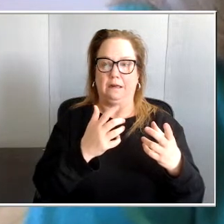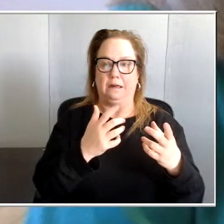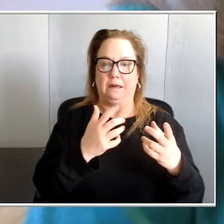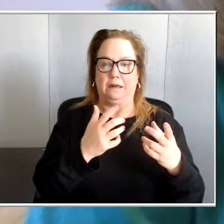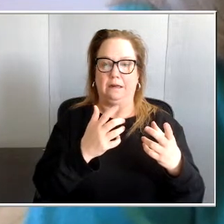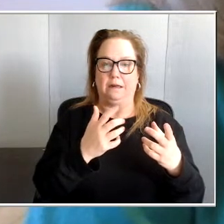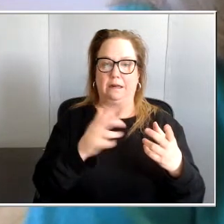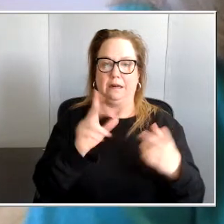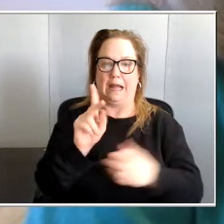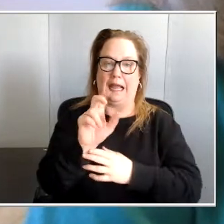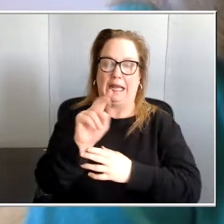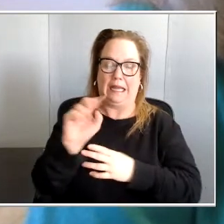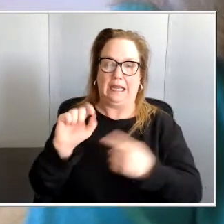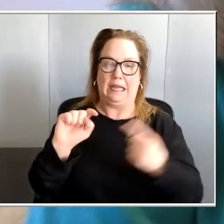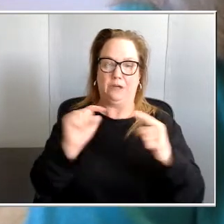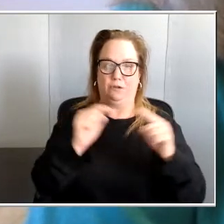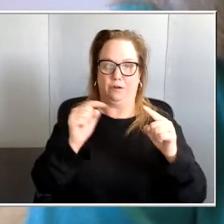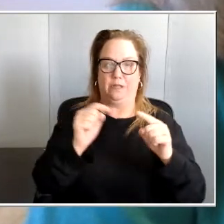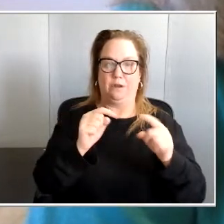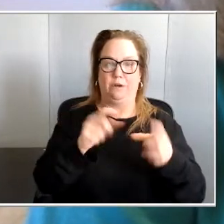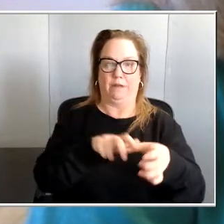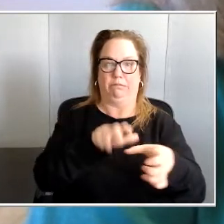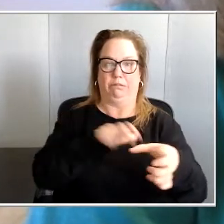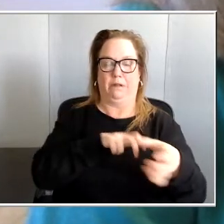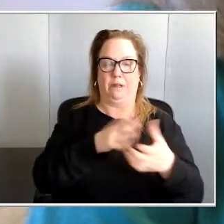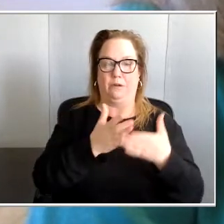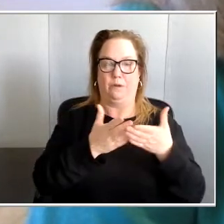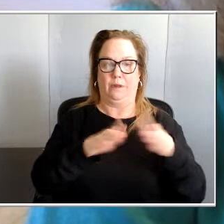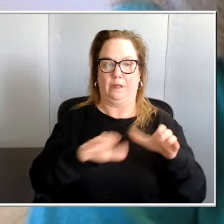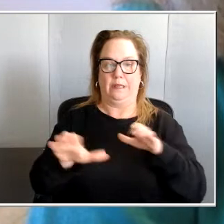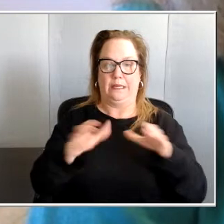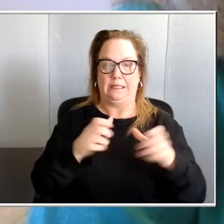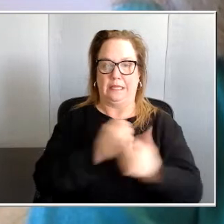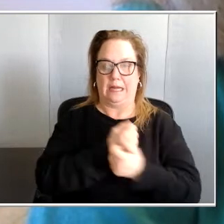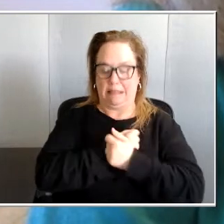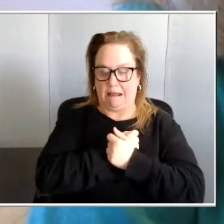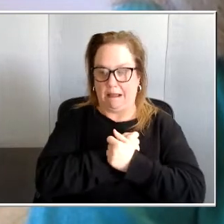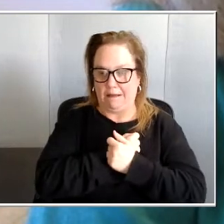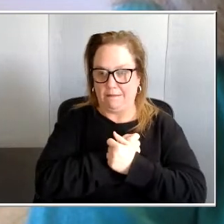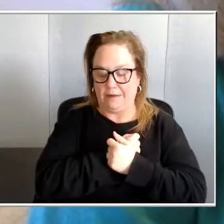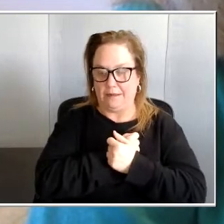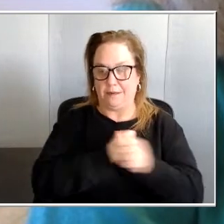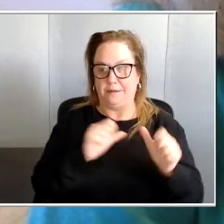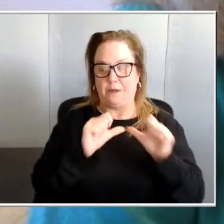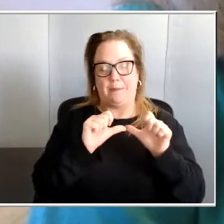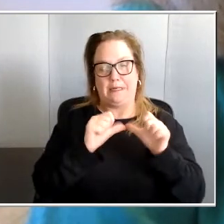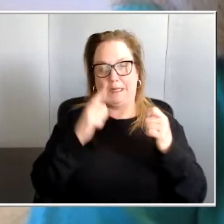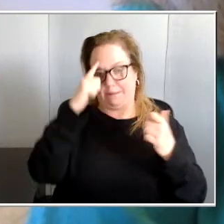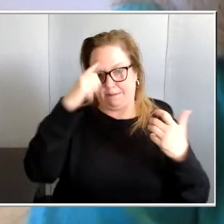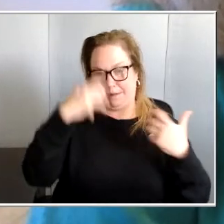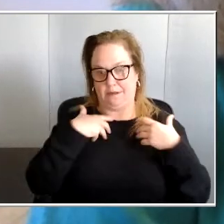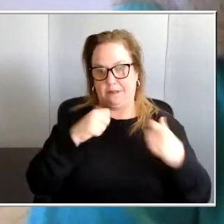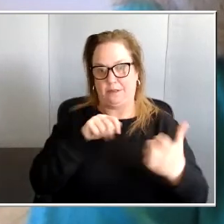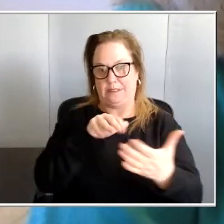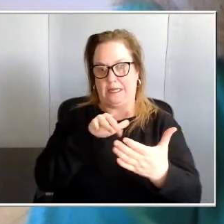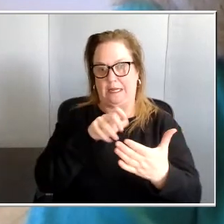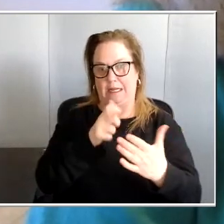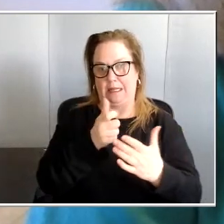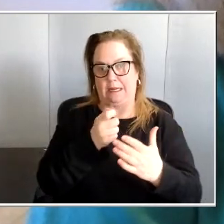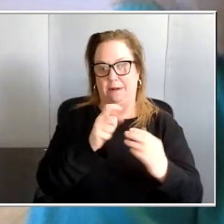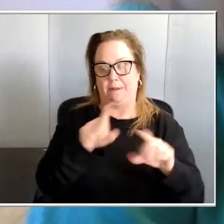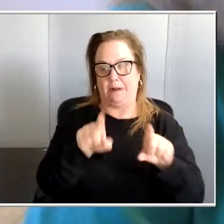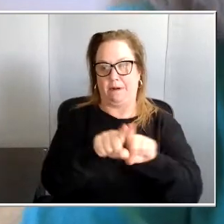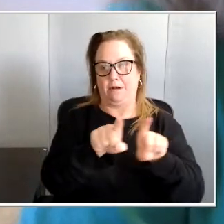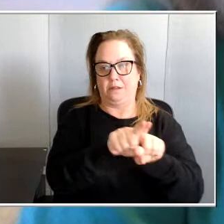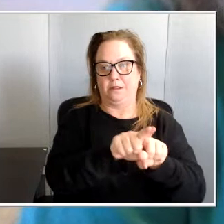a knee injury that put me out of a lot of the different things that I loved. And so just maintaining that mental health. And so I studied a little bit about that, but also on